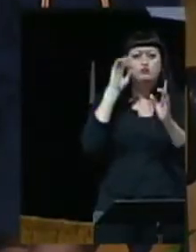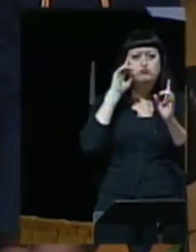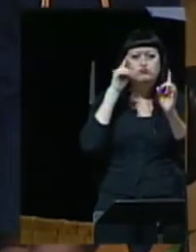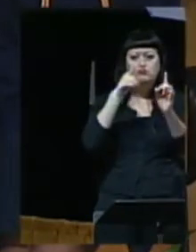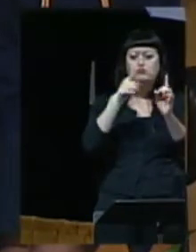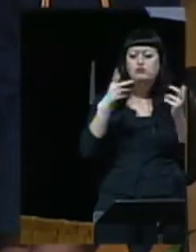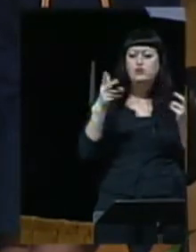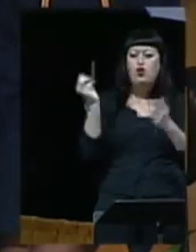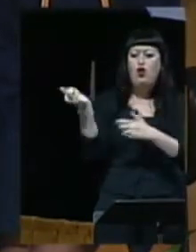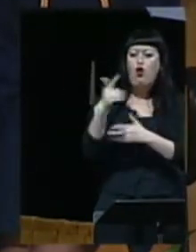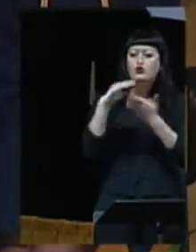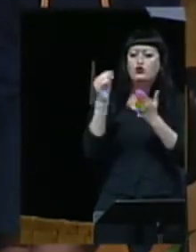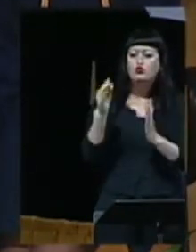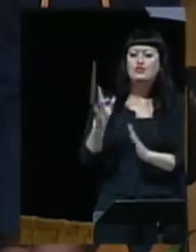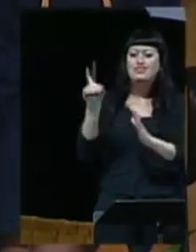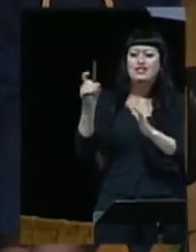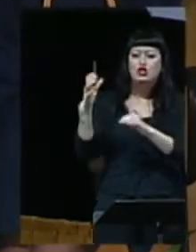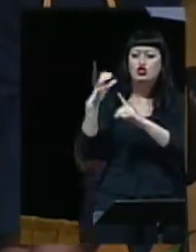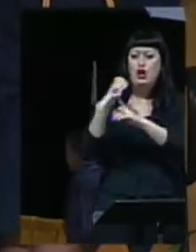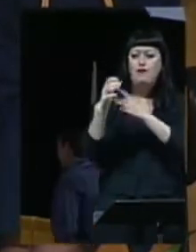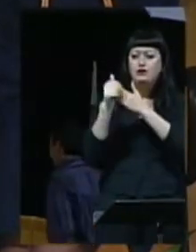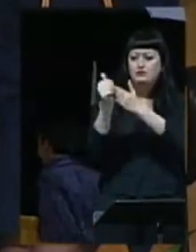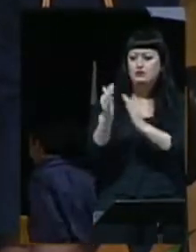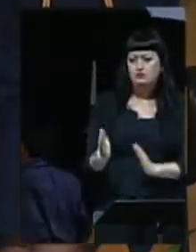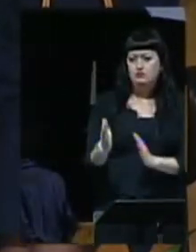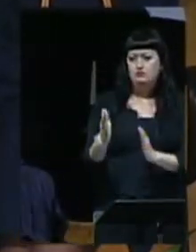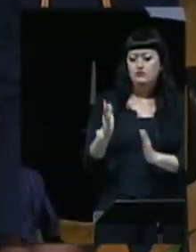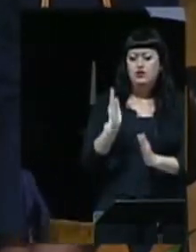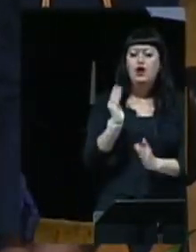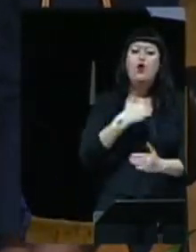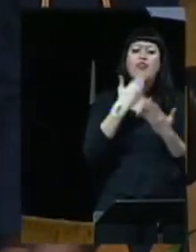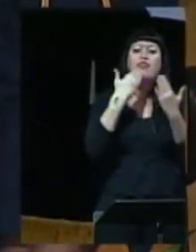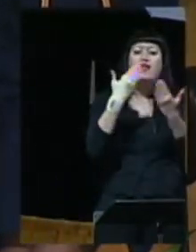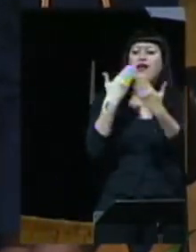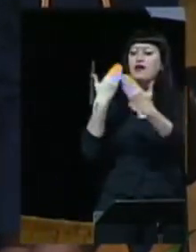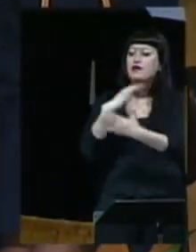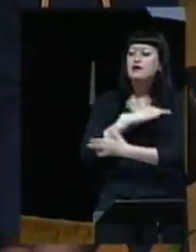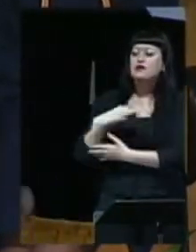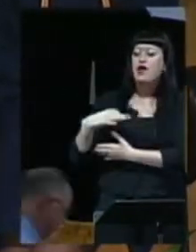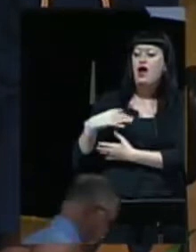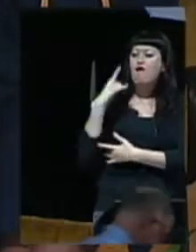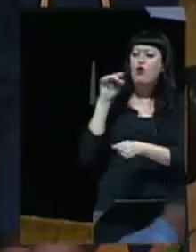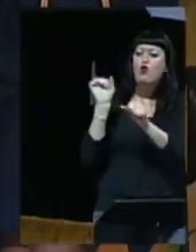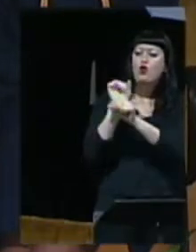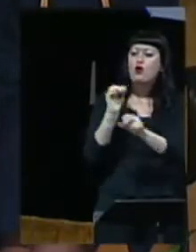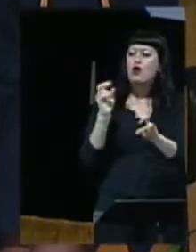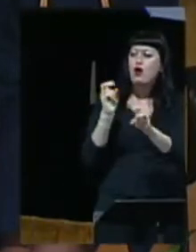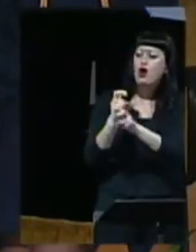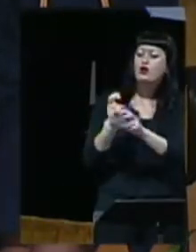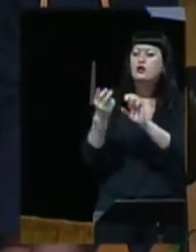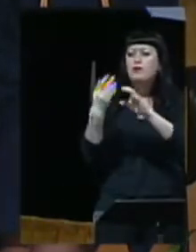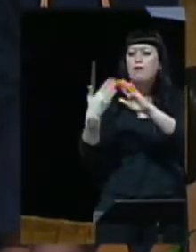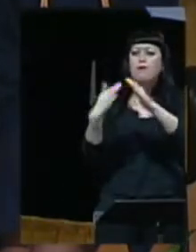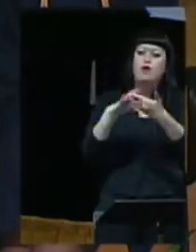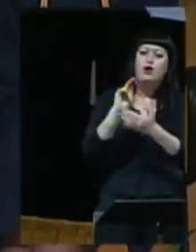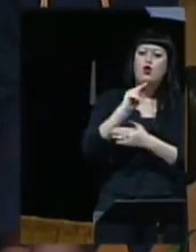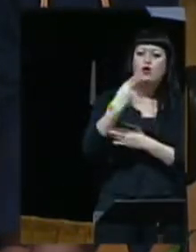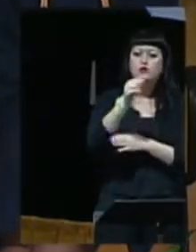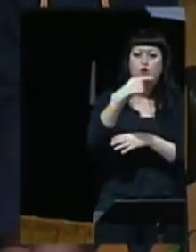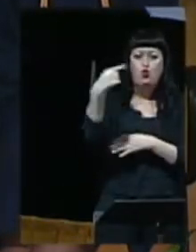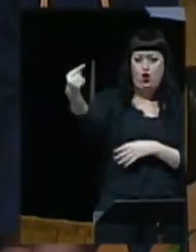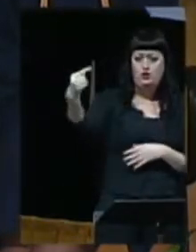idea. They have gone the extra mile, and I want to thank our staff for your continued commitment to make North High School number one.